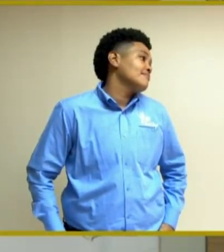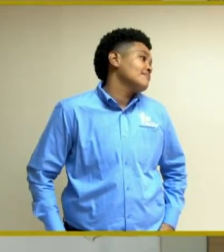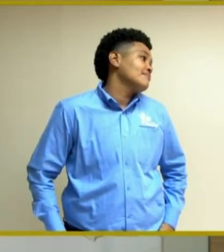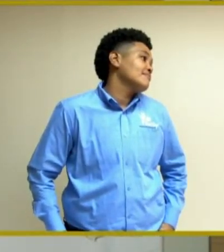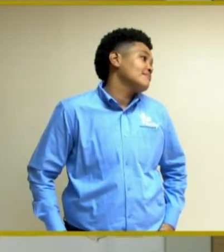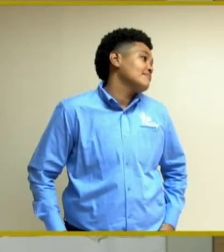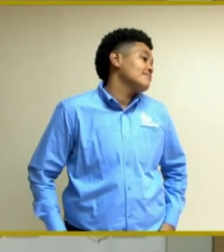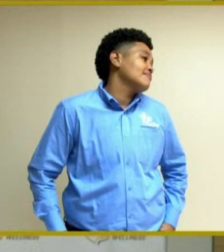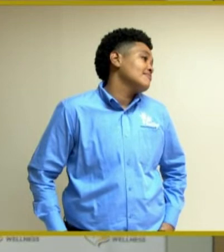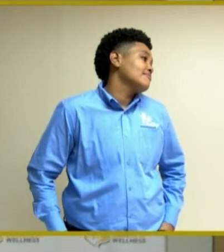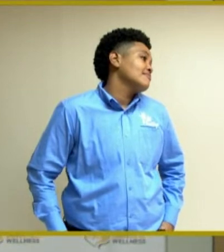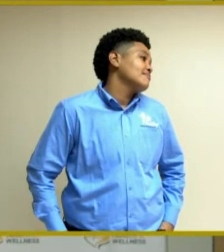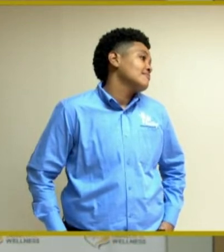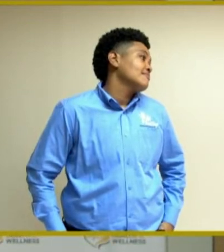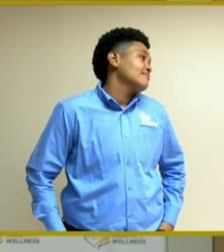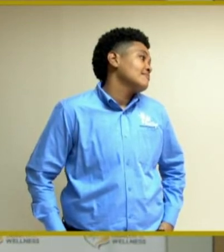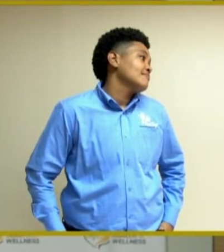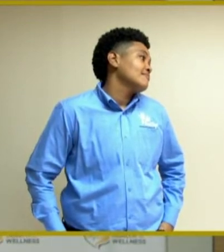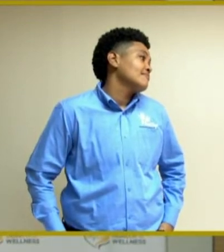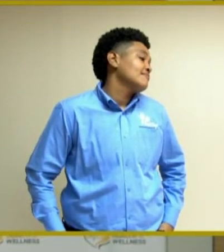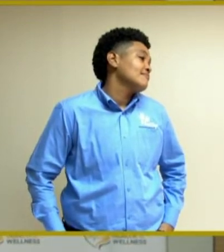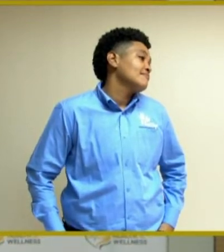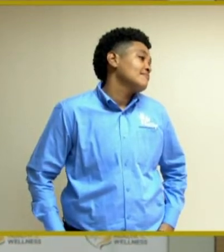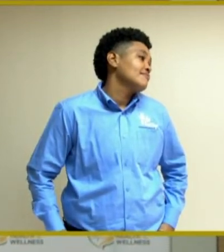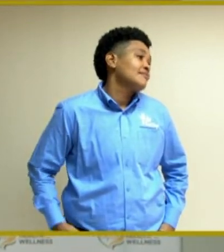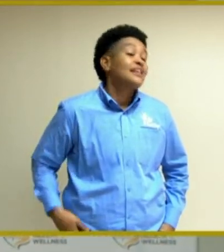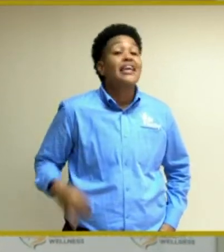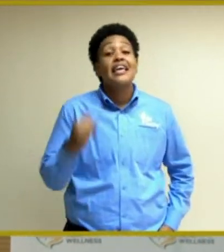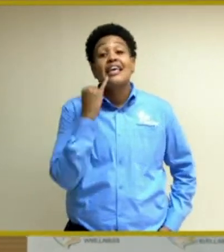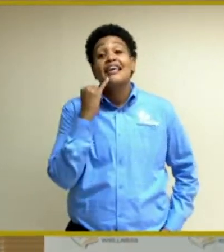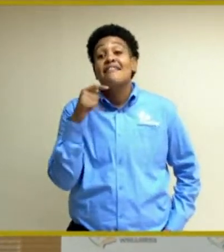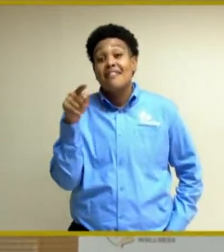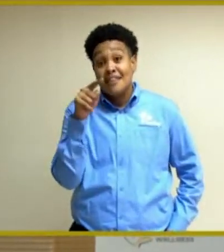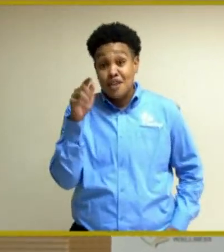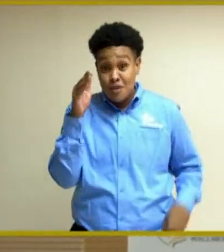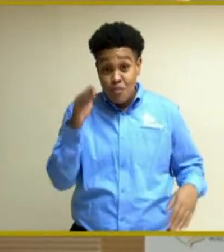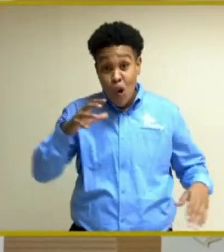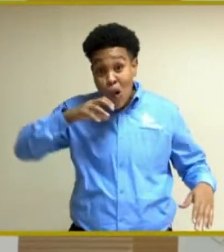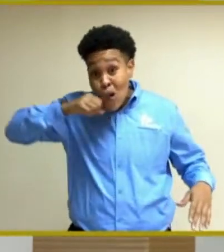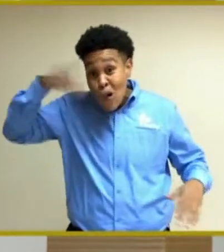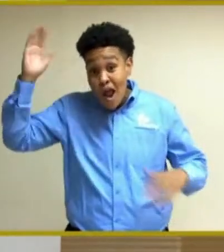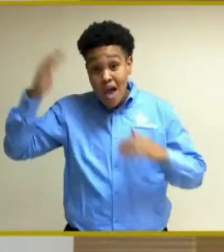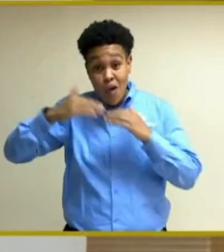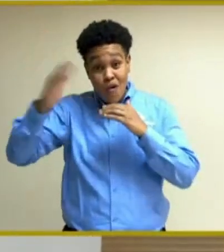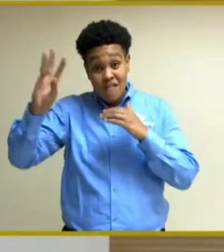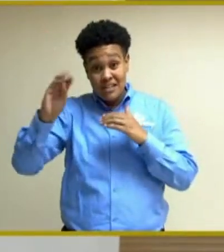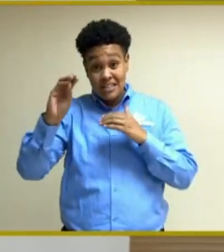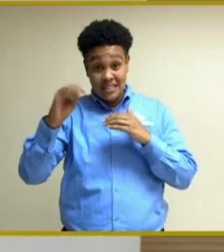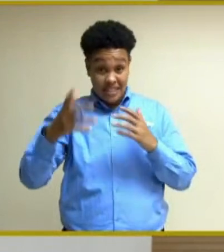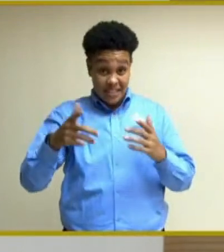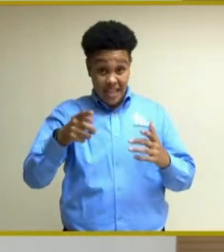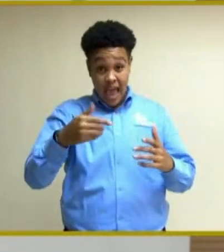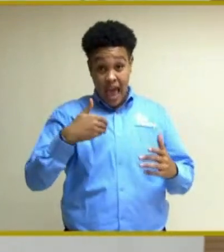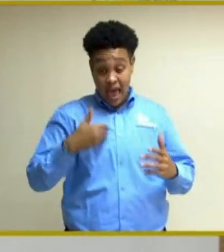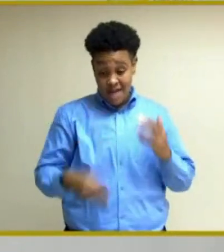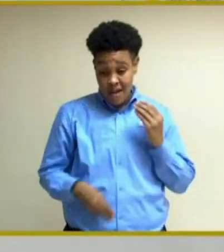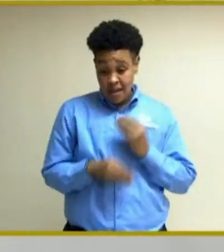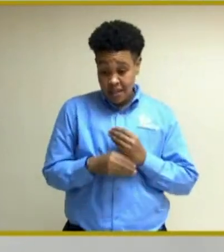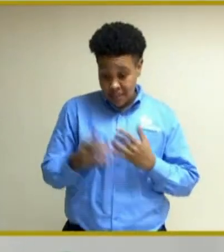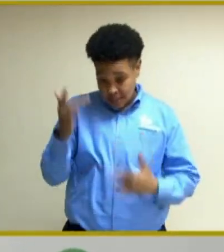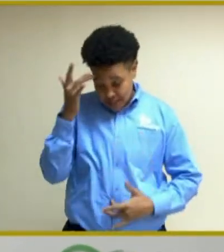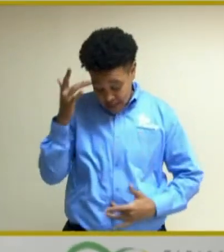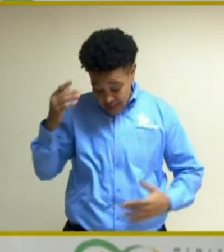If these persons are old, they're over 60, they have comorbid